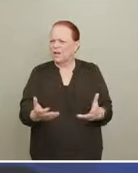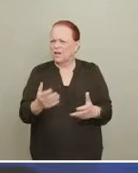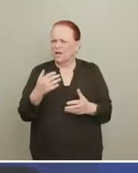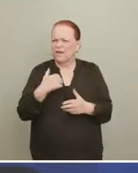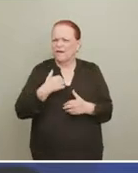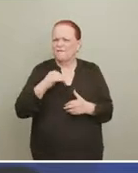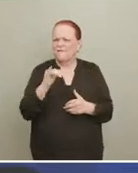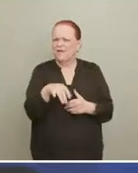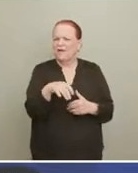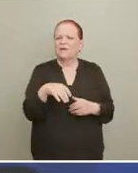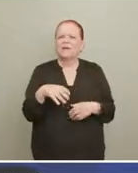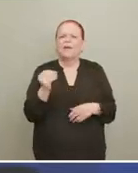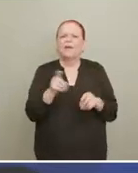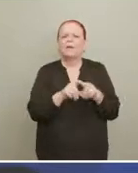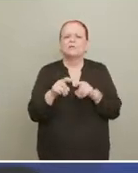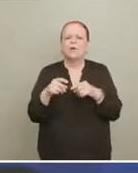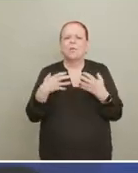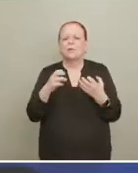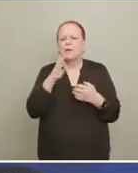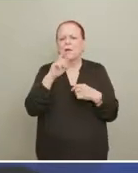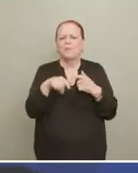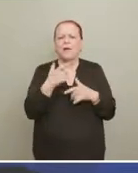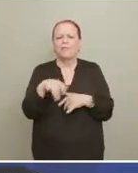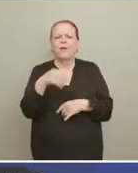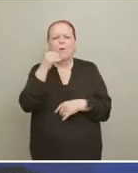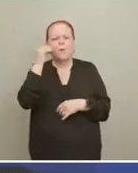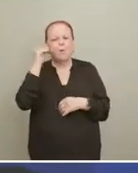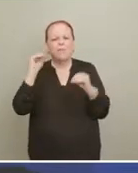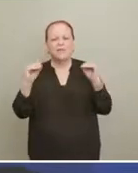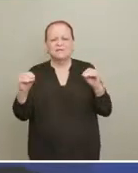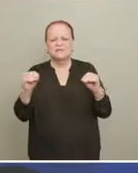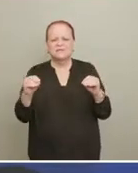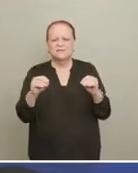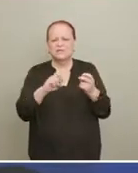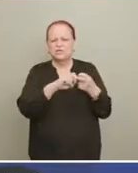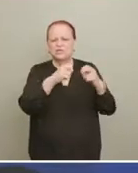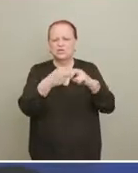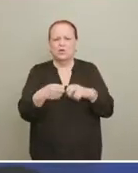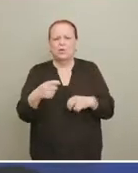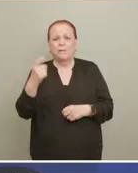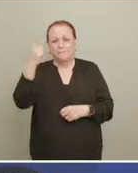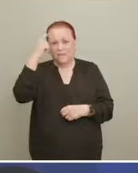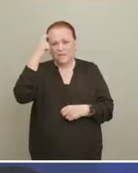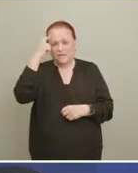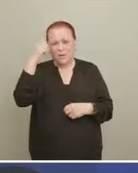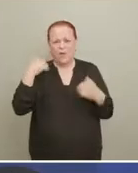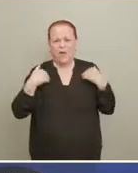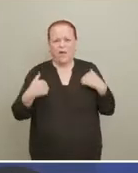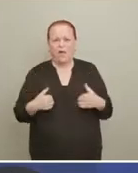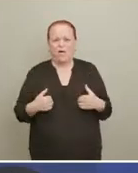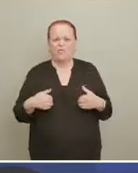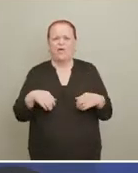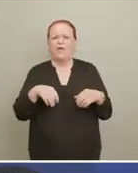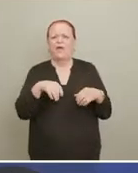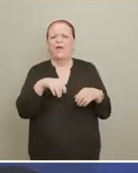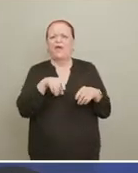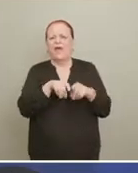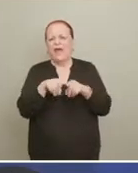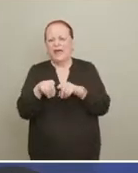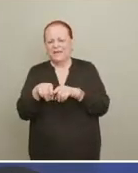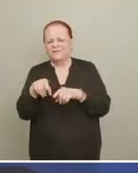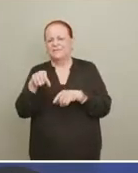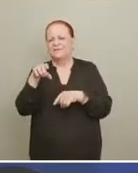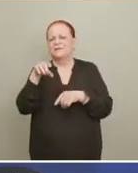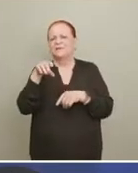comment on the homelessness issues. Our mental health facilities are, as Marshall Moncrief pointed out, open